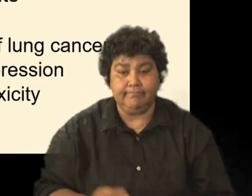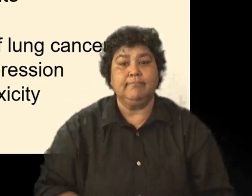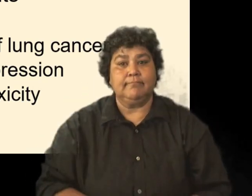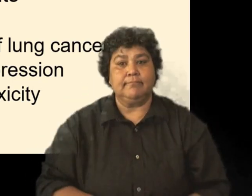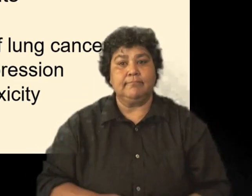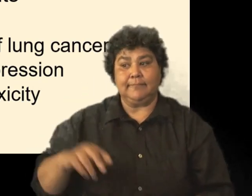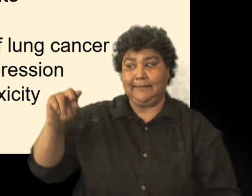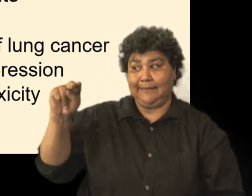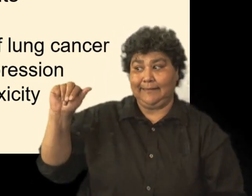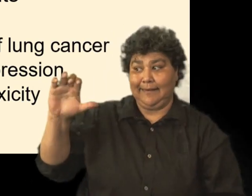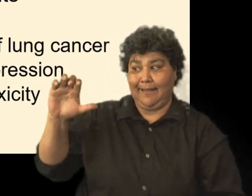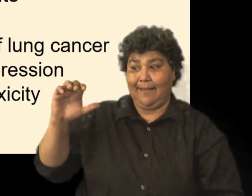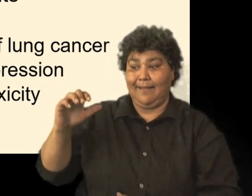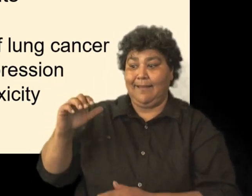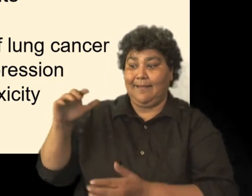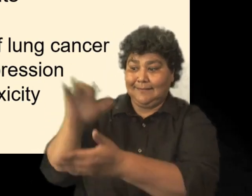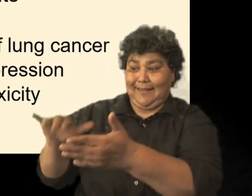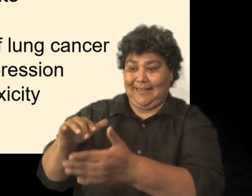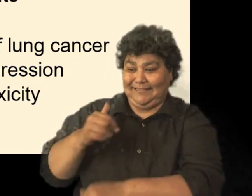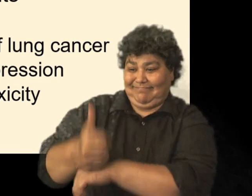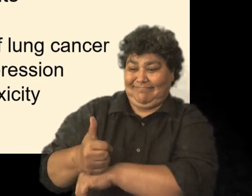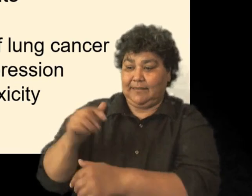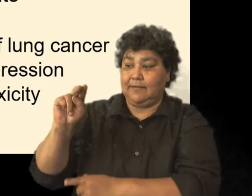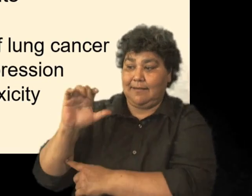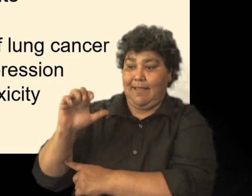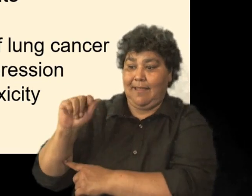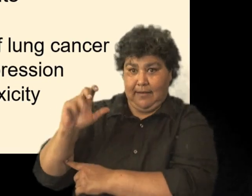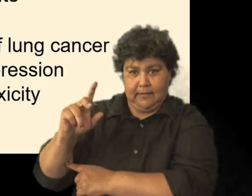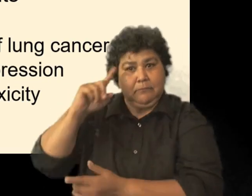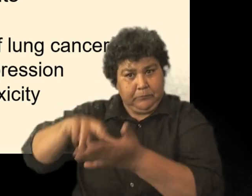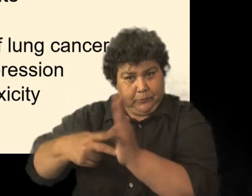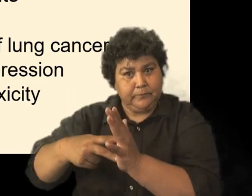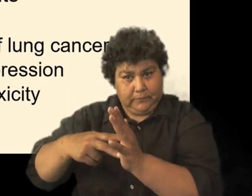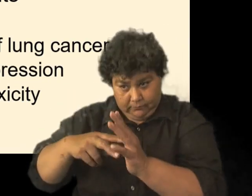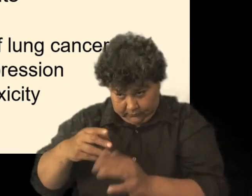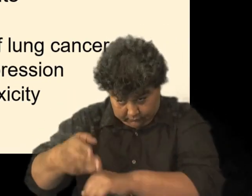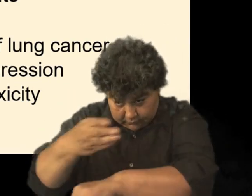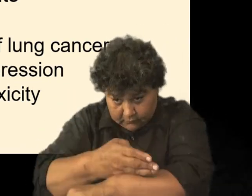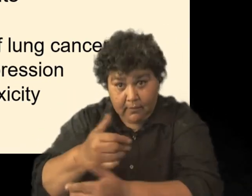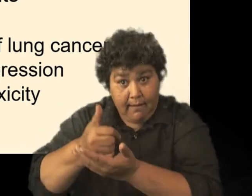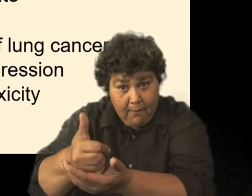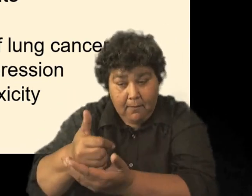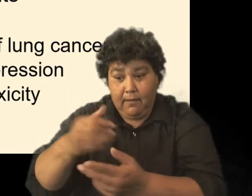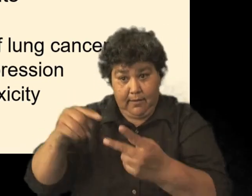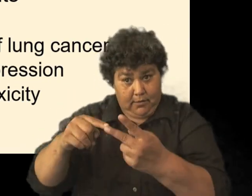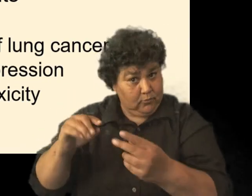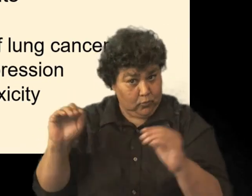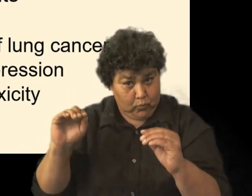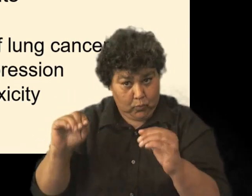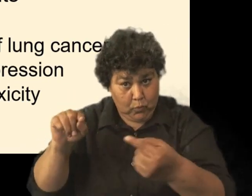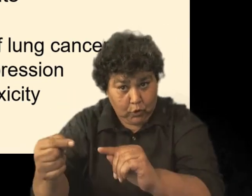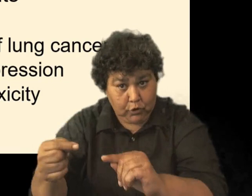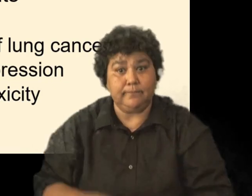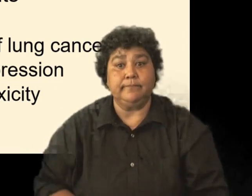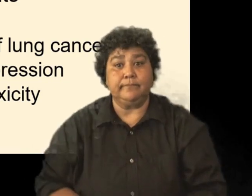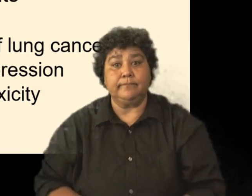Attack will determine. Small studies are not definitive and are not sufficient to make treatment recommendations.